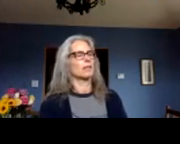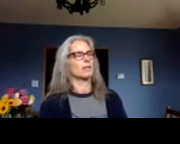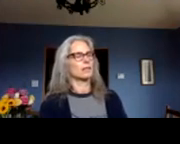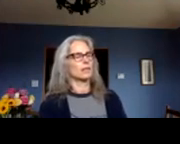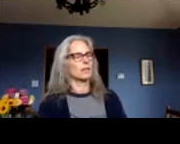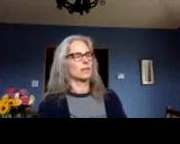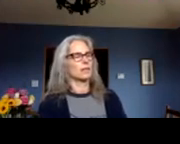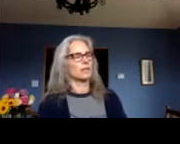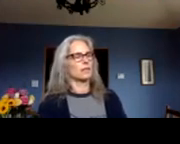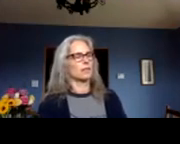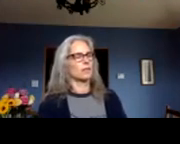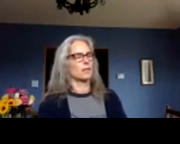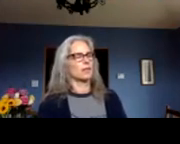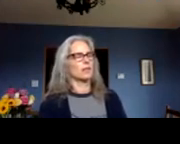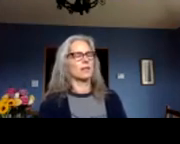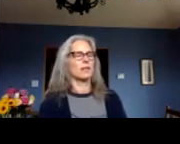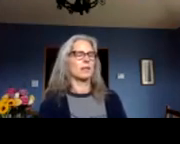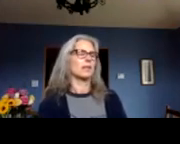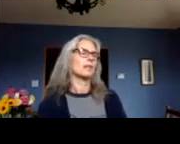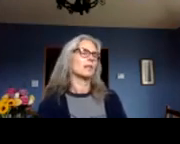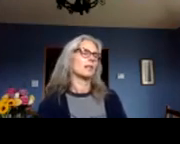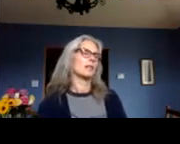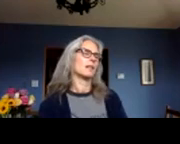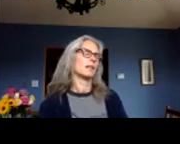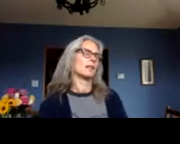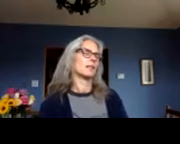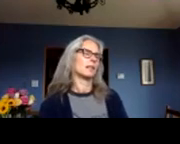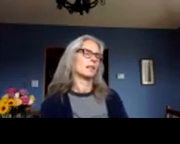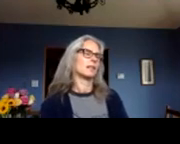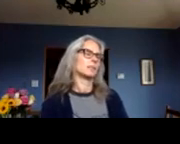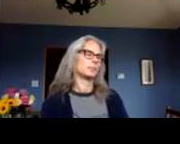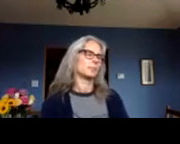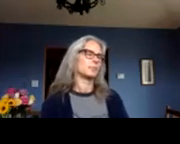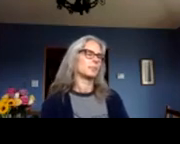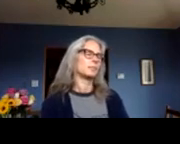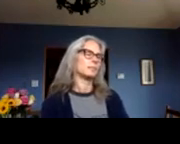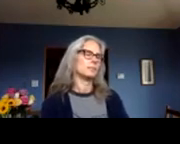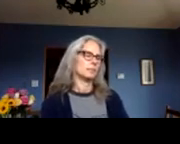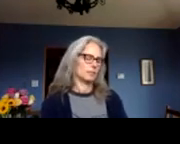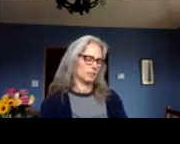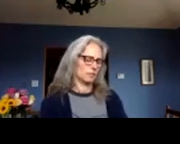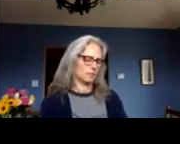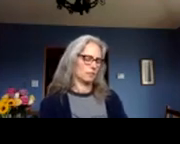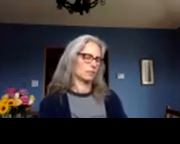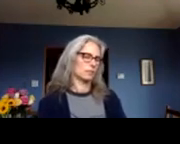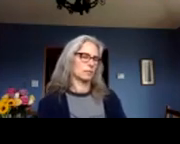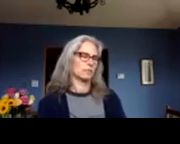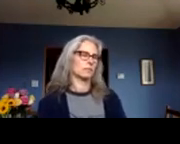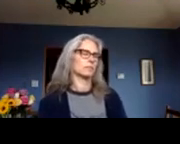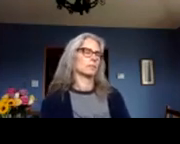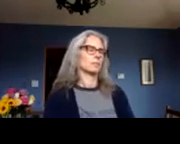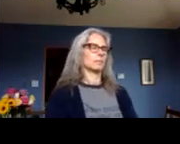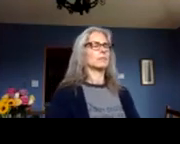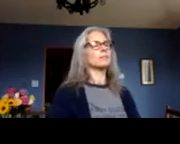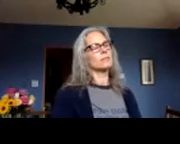student-friendly place to manage activities and that kind of stuff. I actually use Seesaw as a high school teacher. I used it in conjunction with Google Classroom.